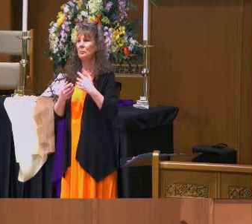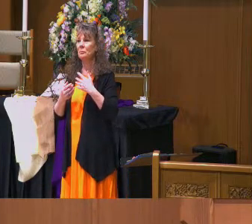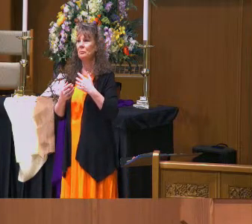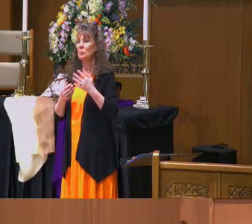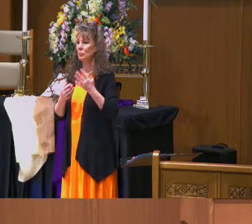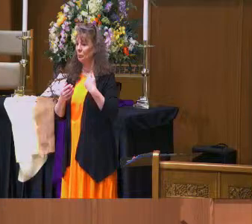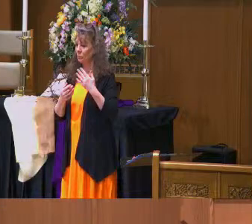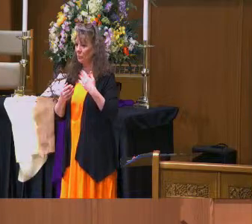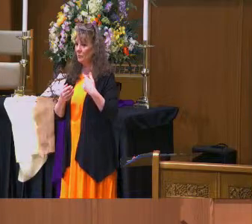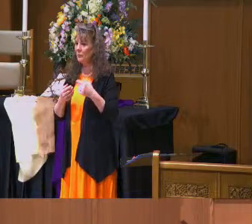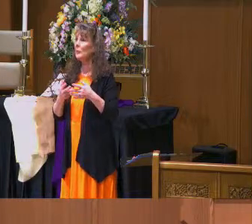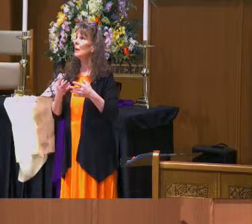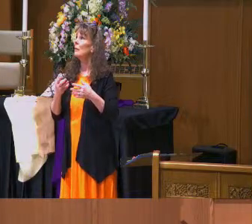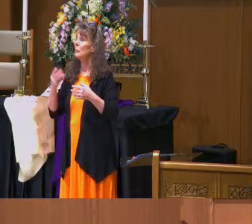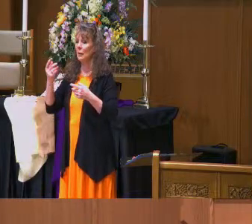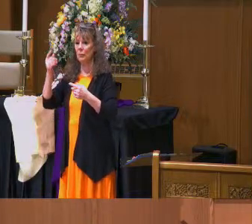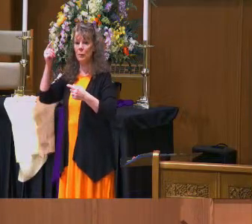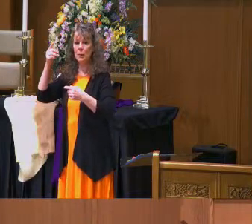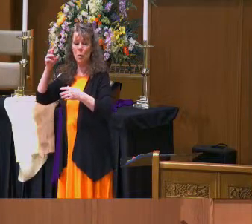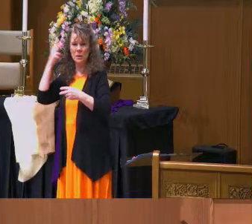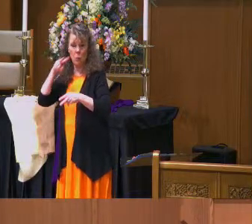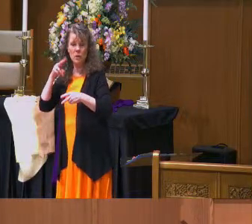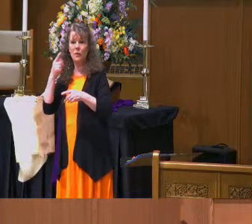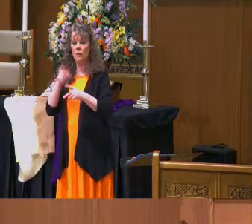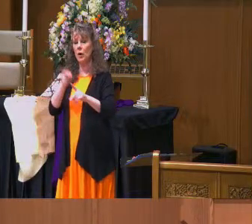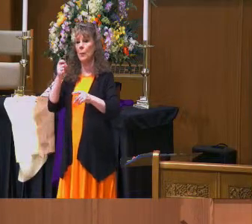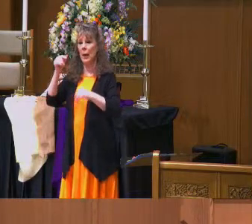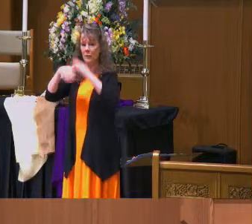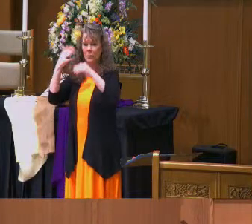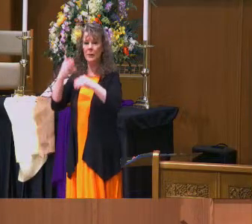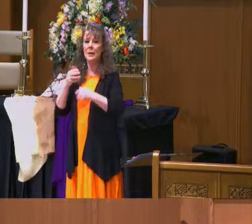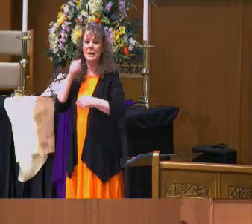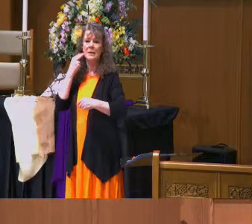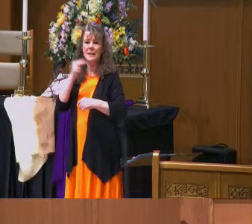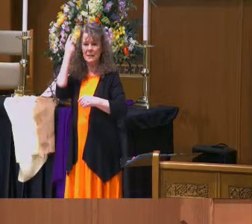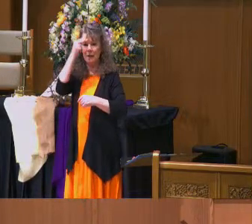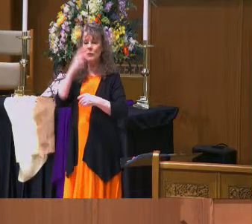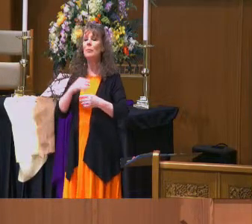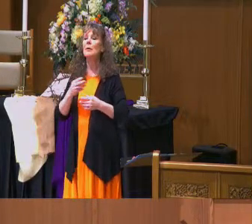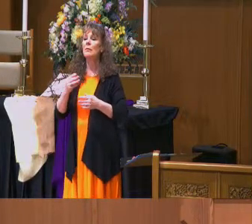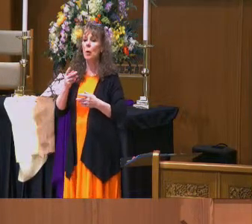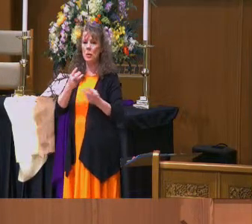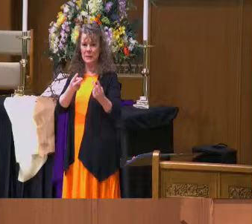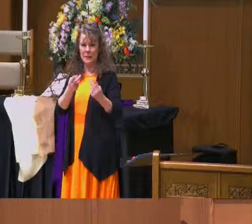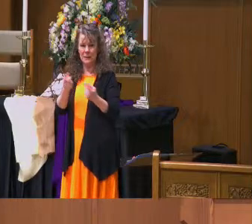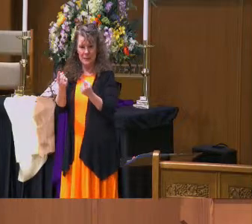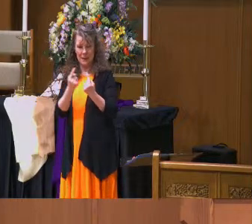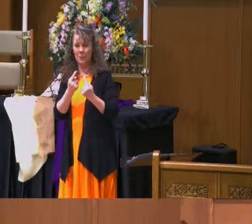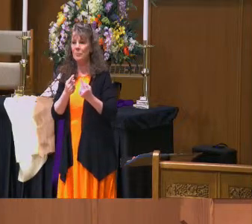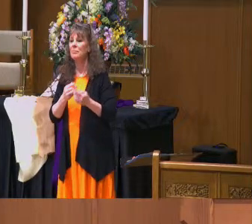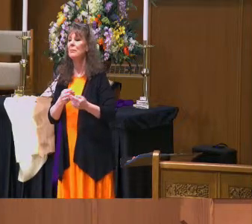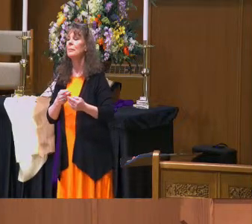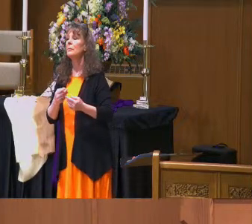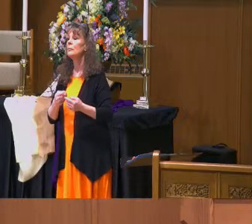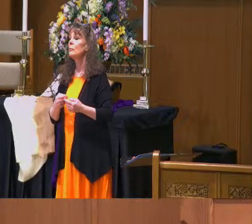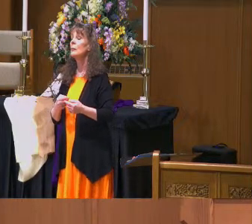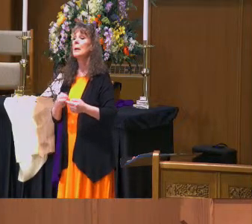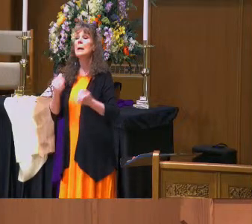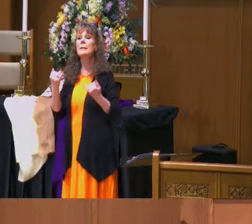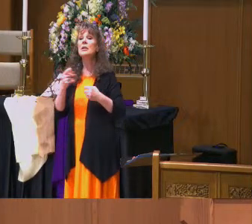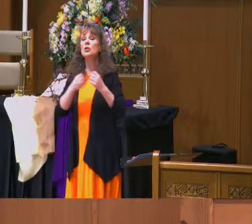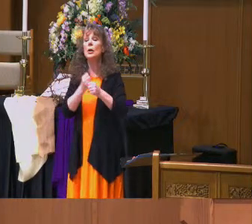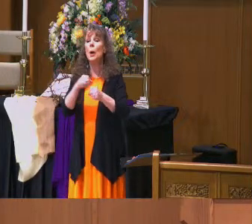Rachel. I appreciate that. Well, as Christians today, we get to celebrate. It's Palm Sunday. And each